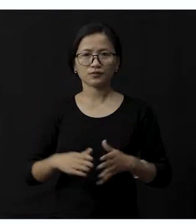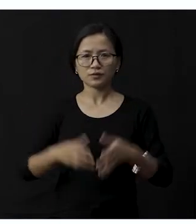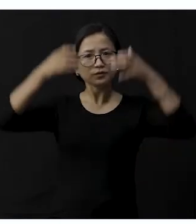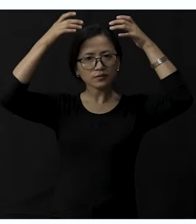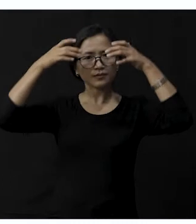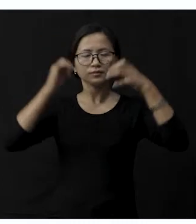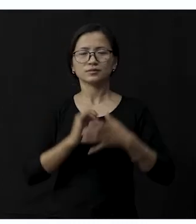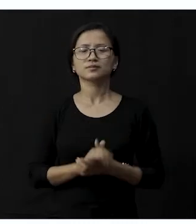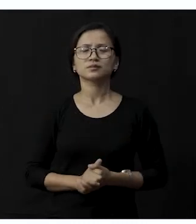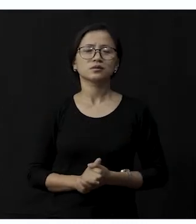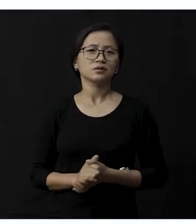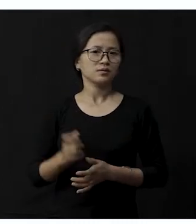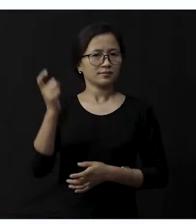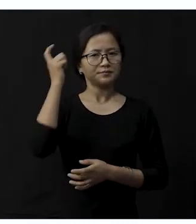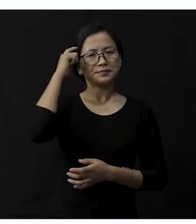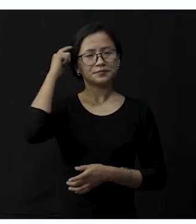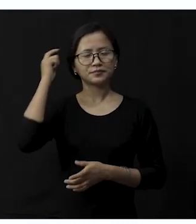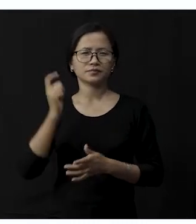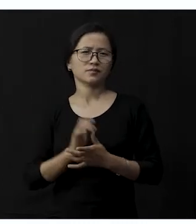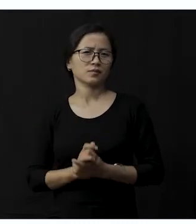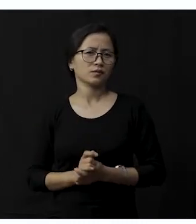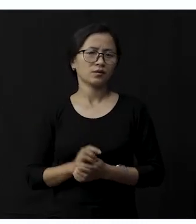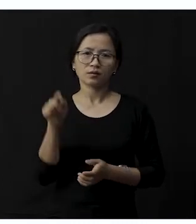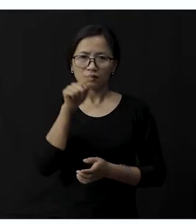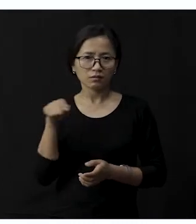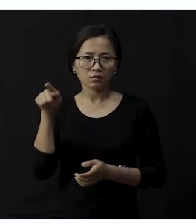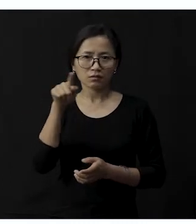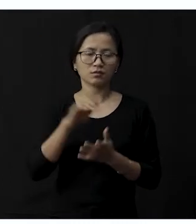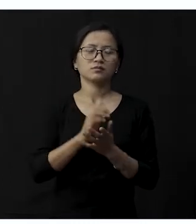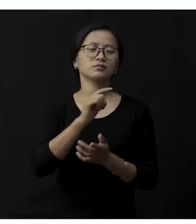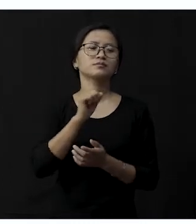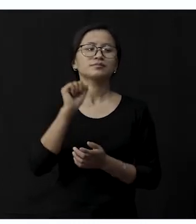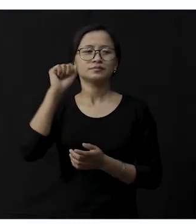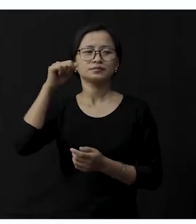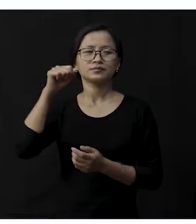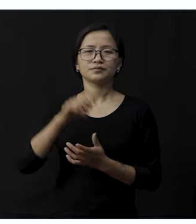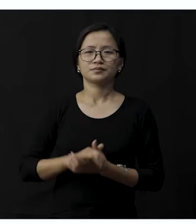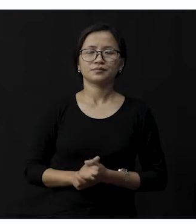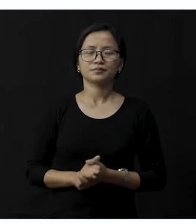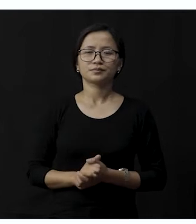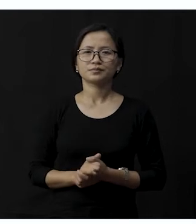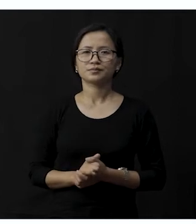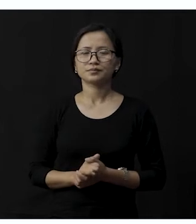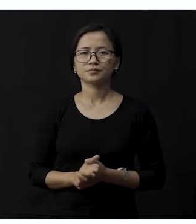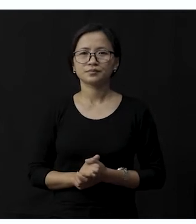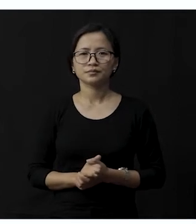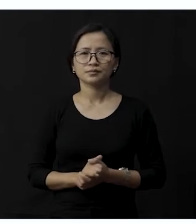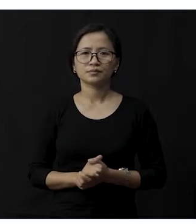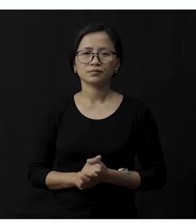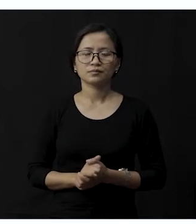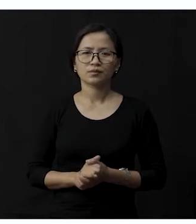I think it is round. Yes, it is round shape and full